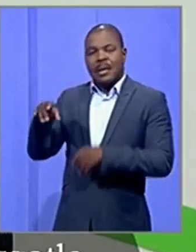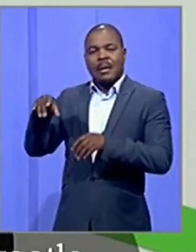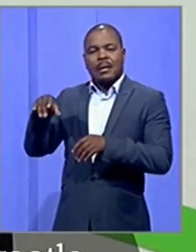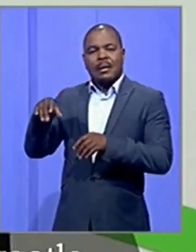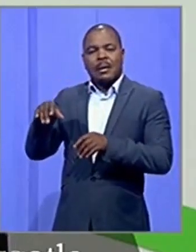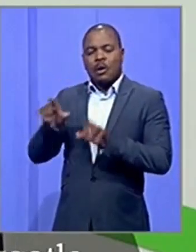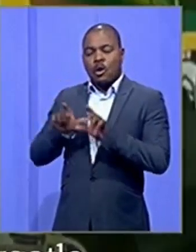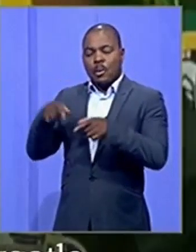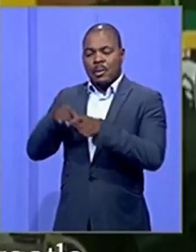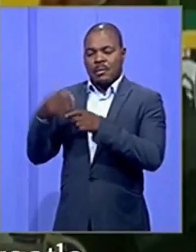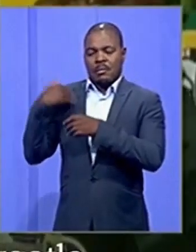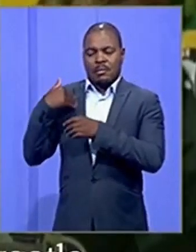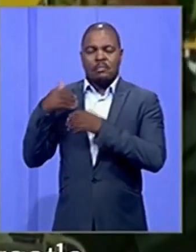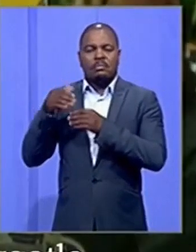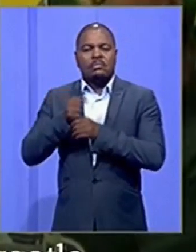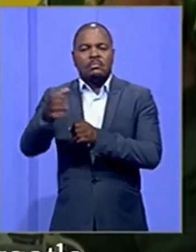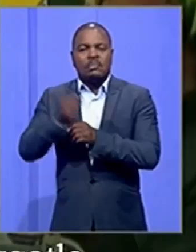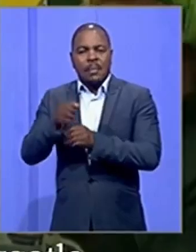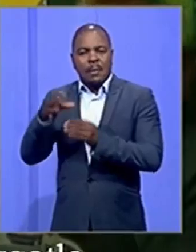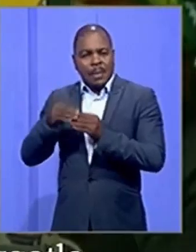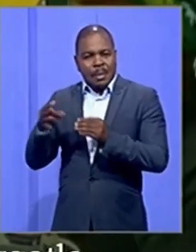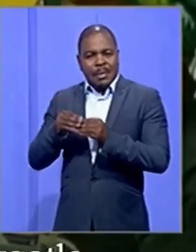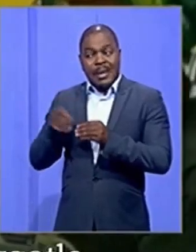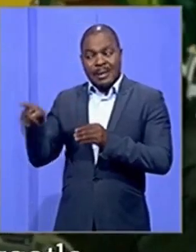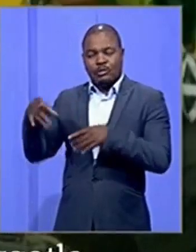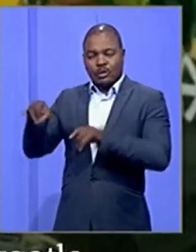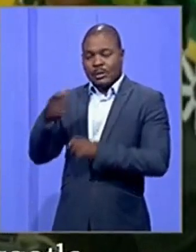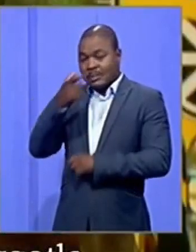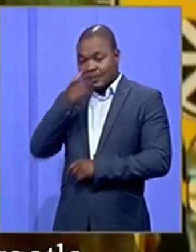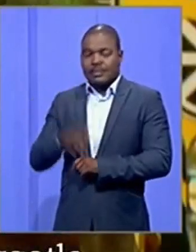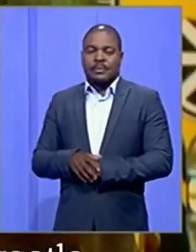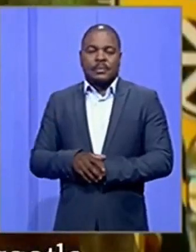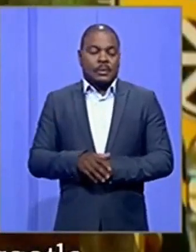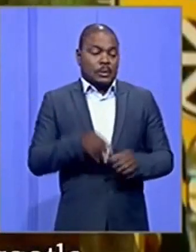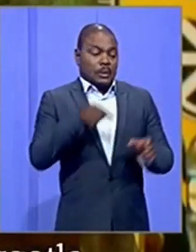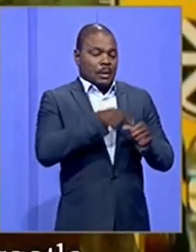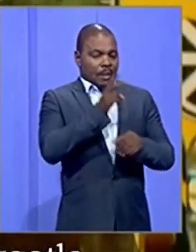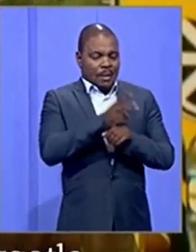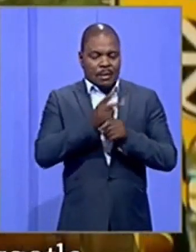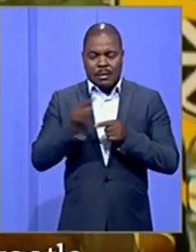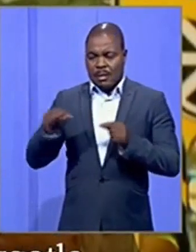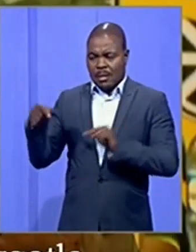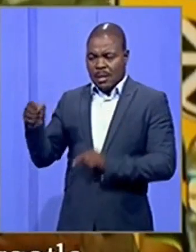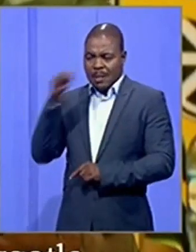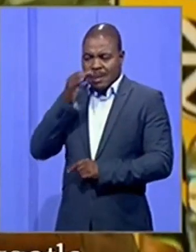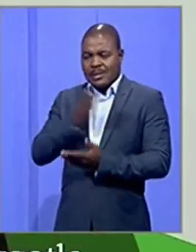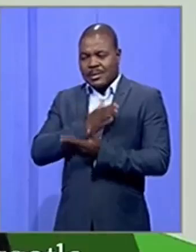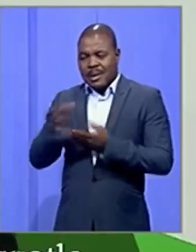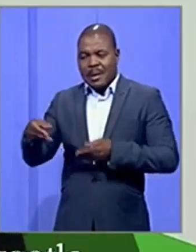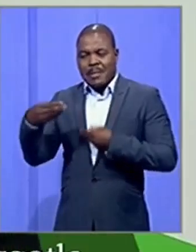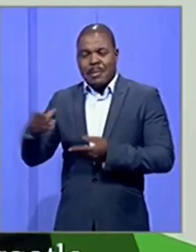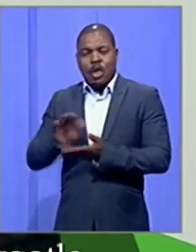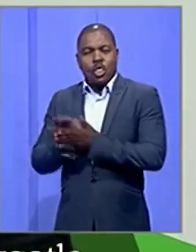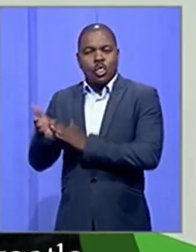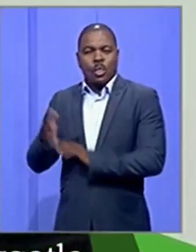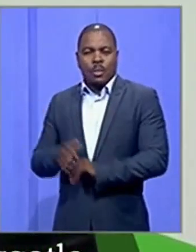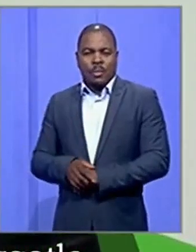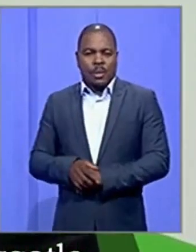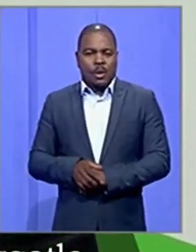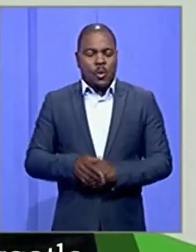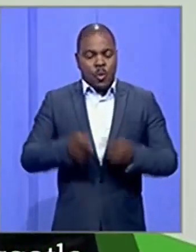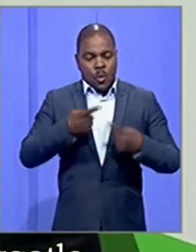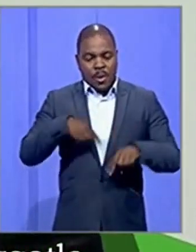Deployment Committee. Moga ona wa semmuso wa bahanyetsi o boetse o qosa ANC ka ho senya tse ding tsa ditokomane. We will be pursuing